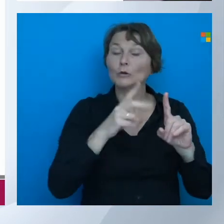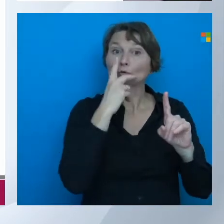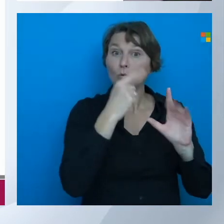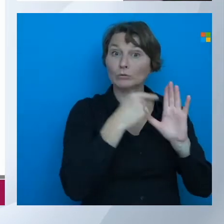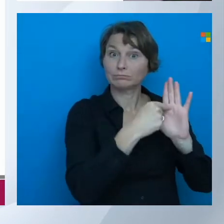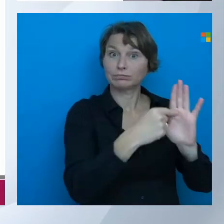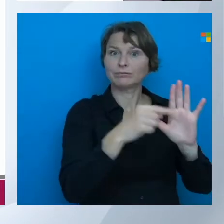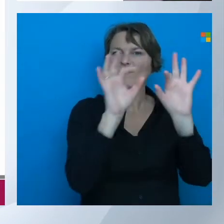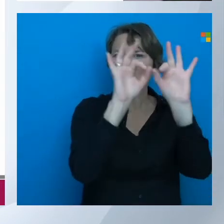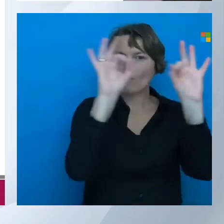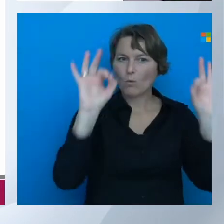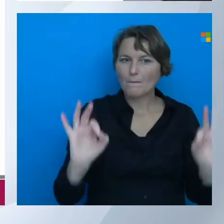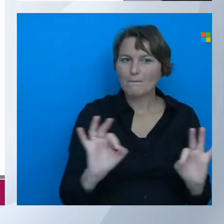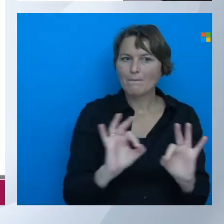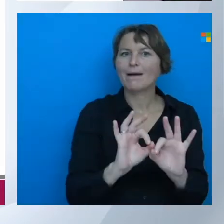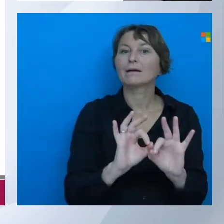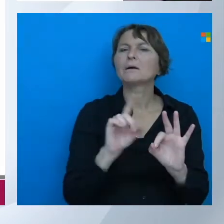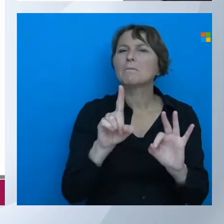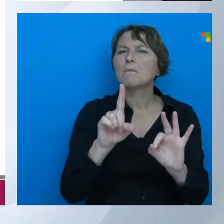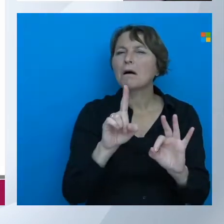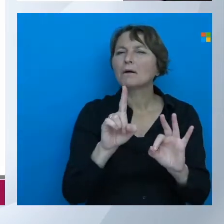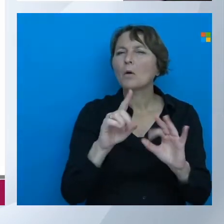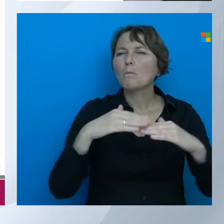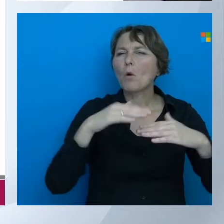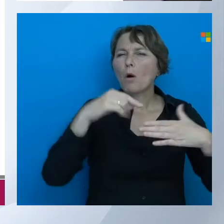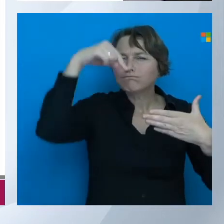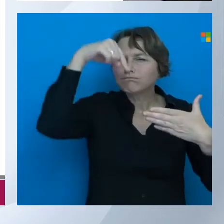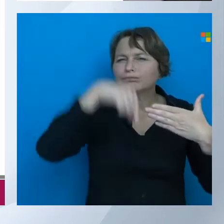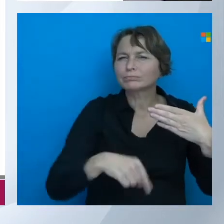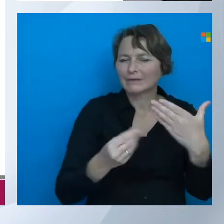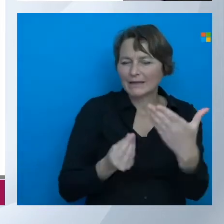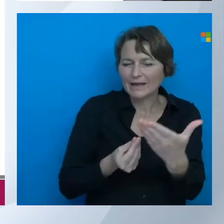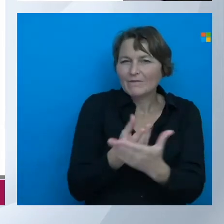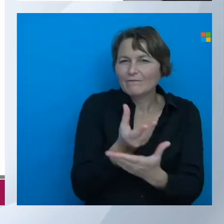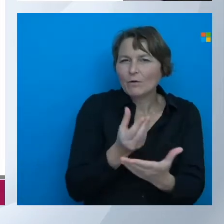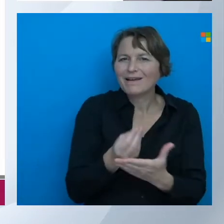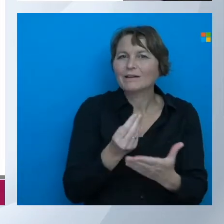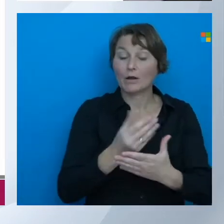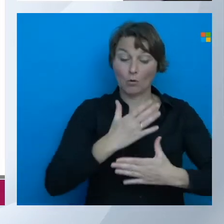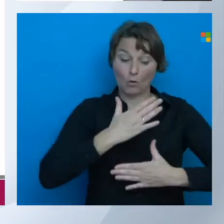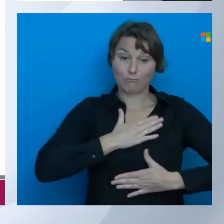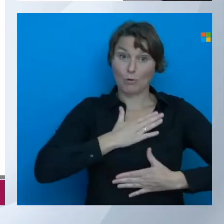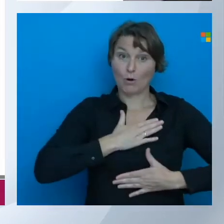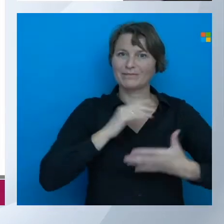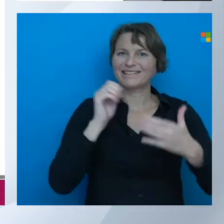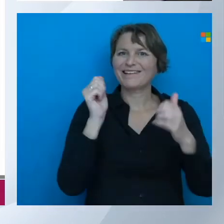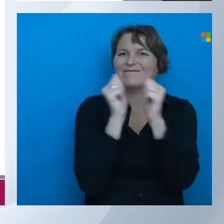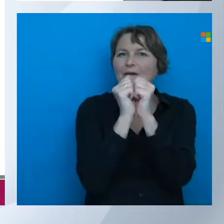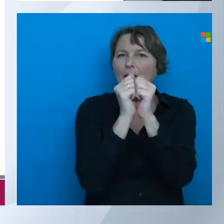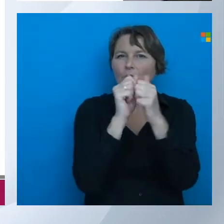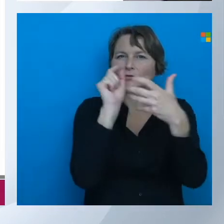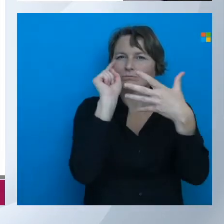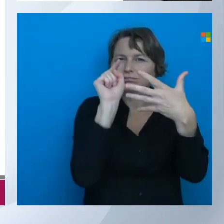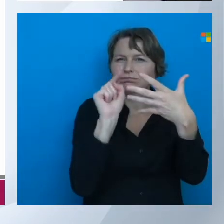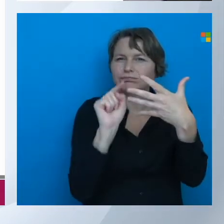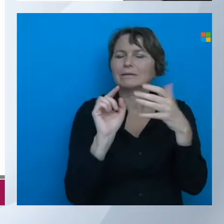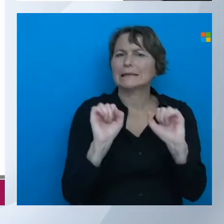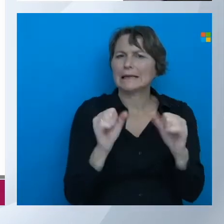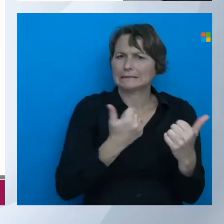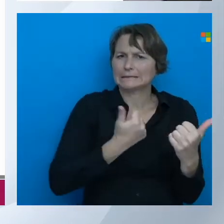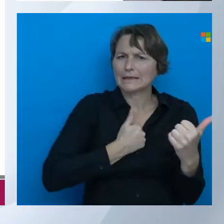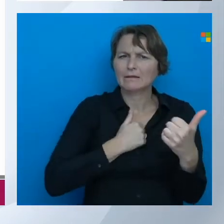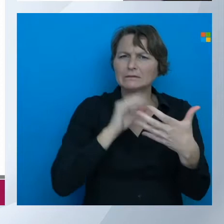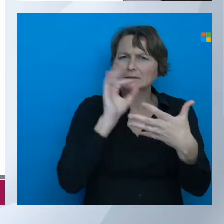but it also gives you detailed information on all the property values that you can specify within your template. Like